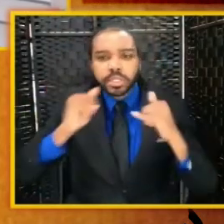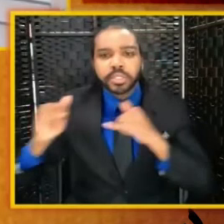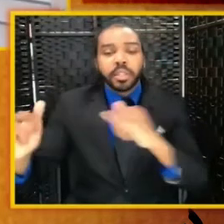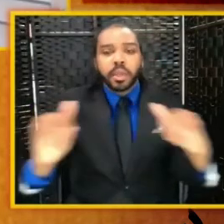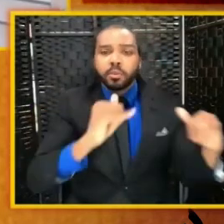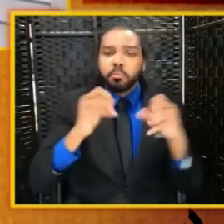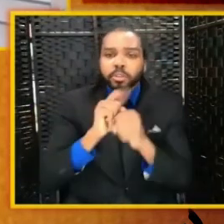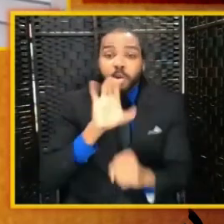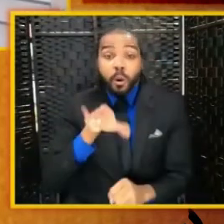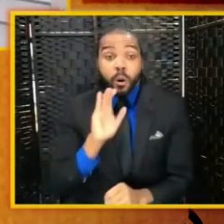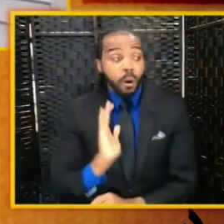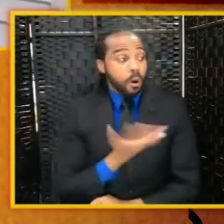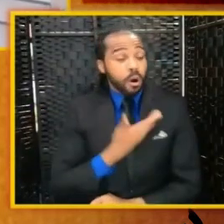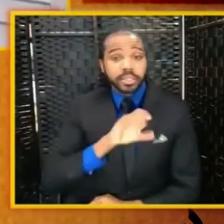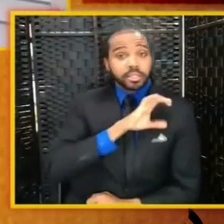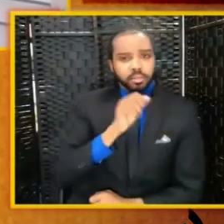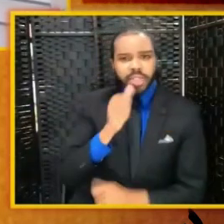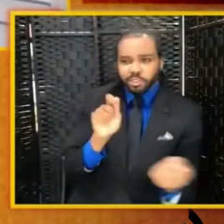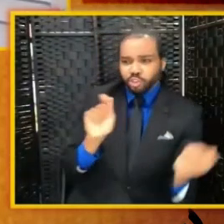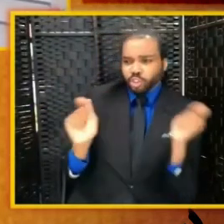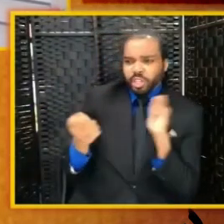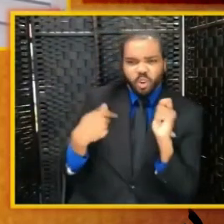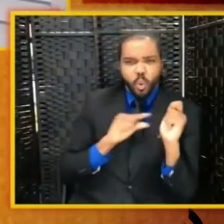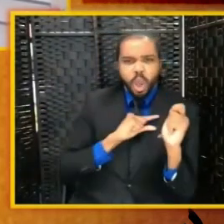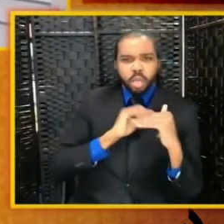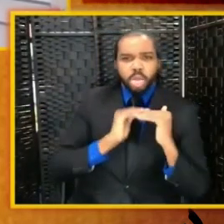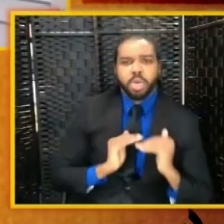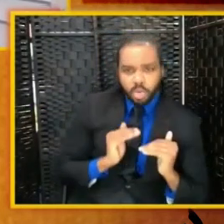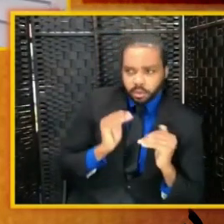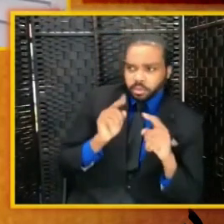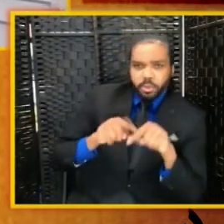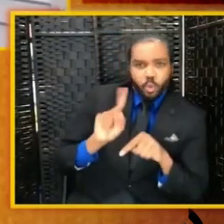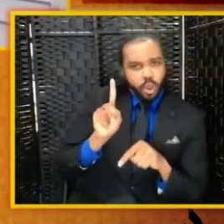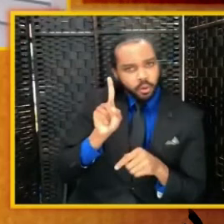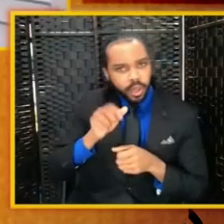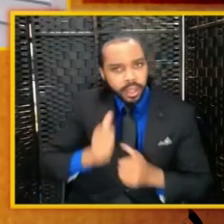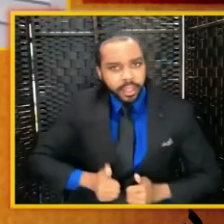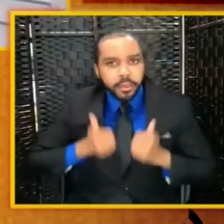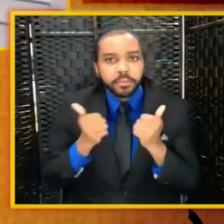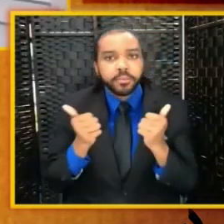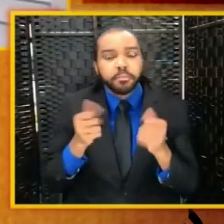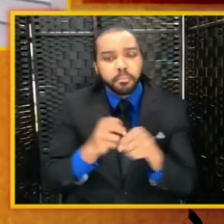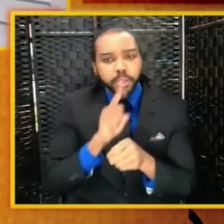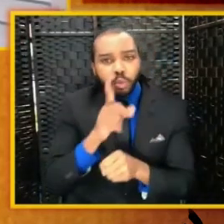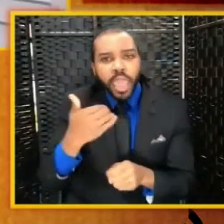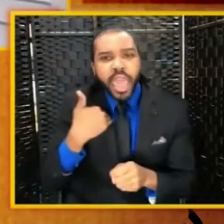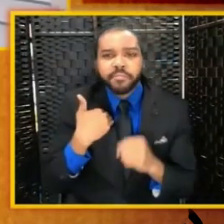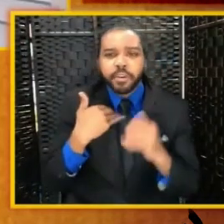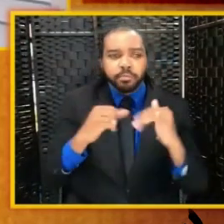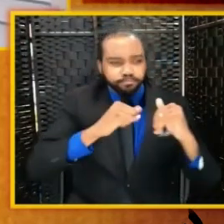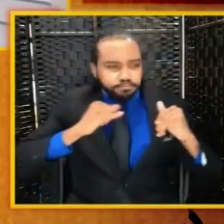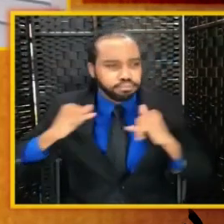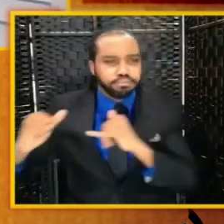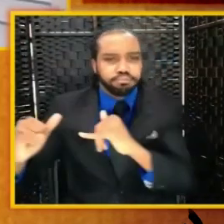citizenship doesn't change, the quality of our citizenship doesn't change based on where we live, that we have a fundamental baseline of what